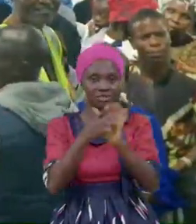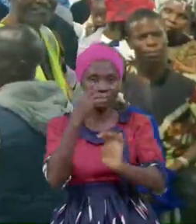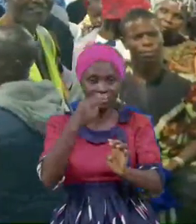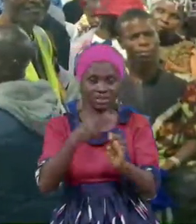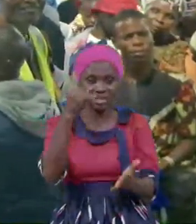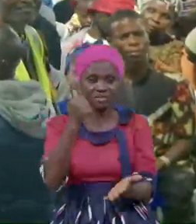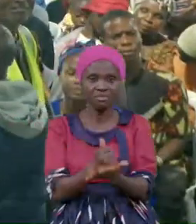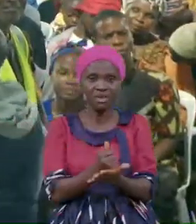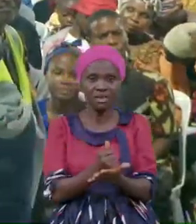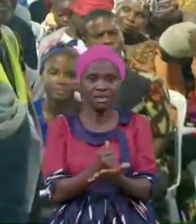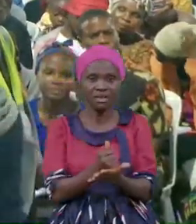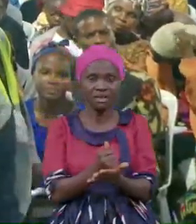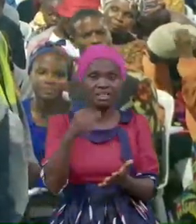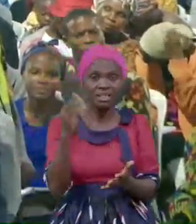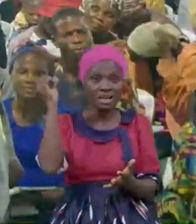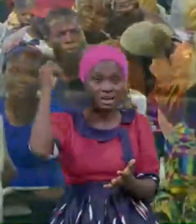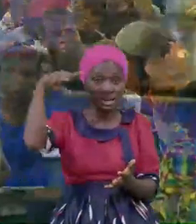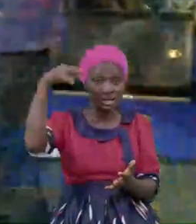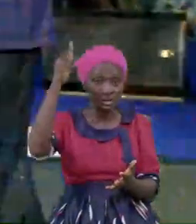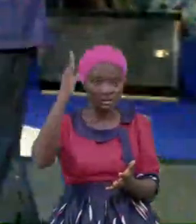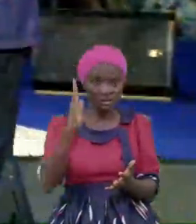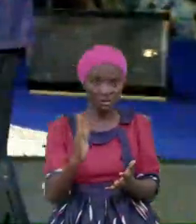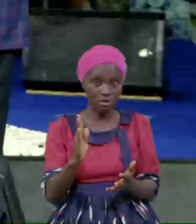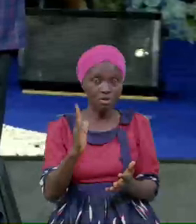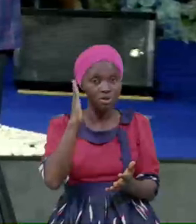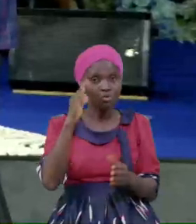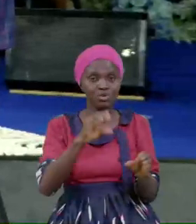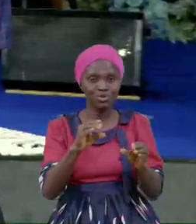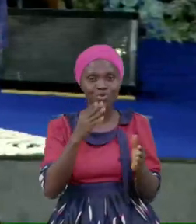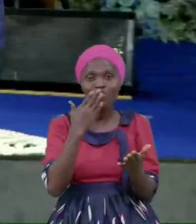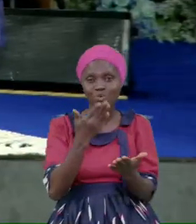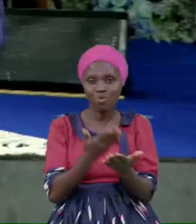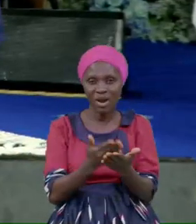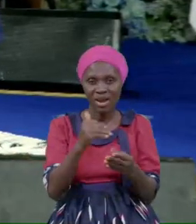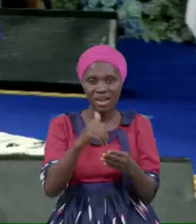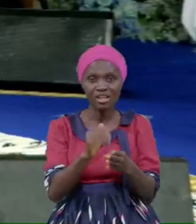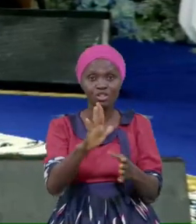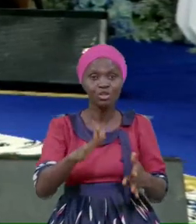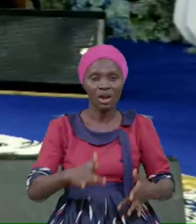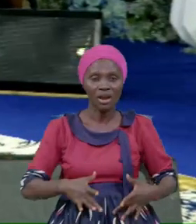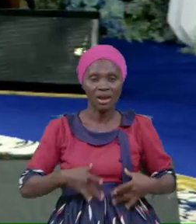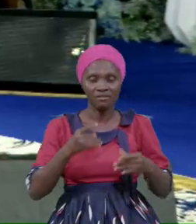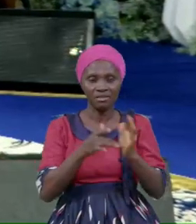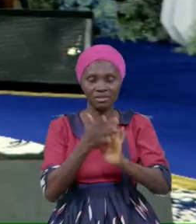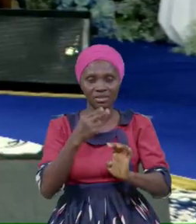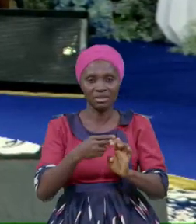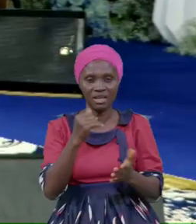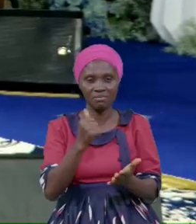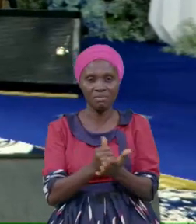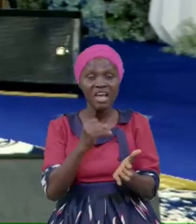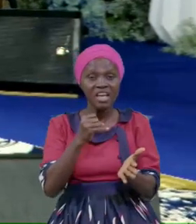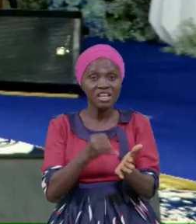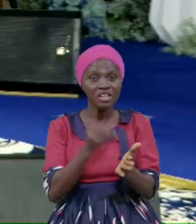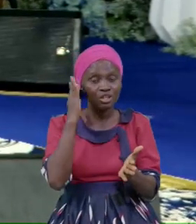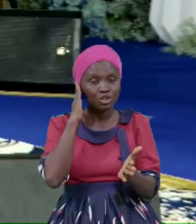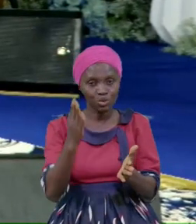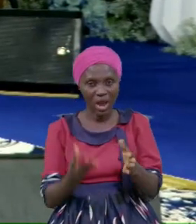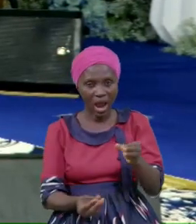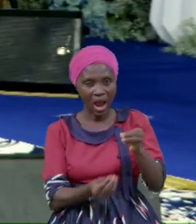The grace of God will do well in your life, will bring virtue to your life, will